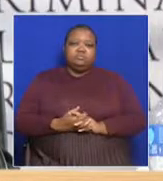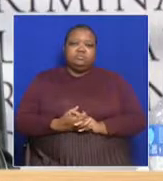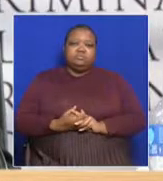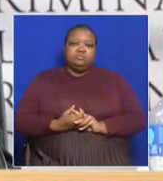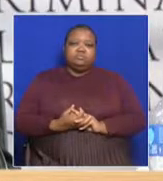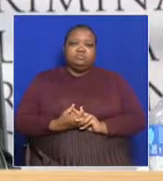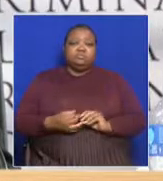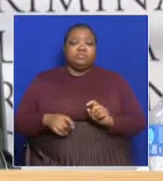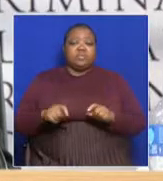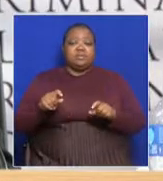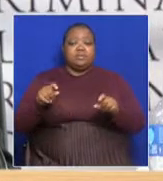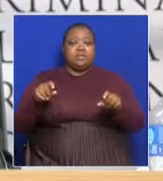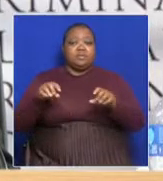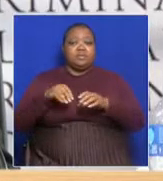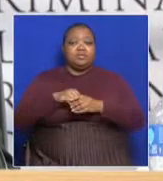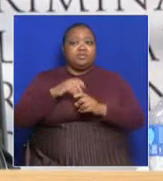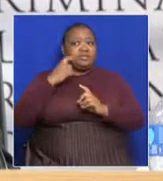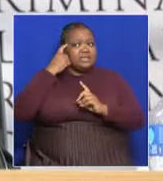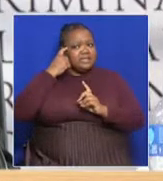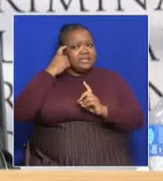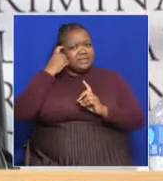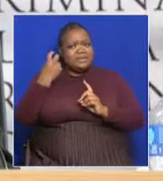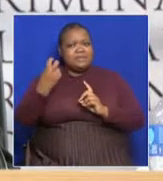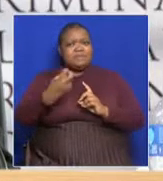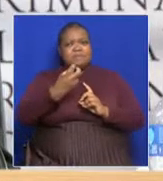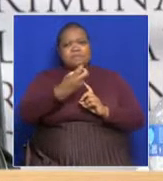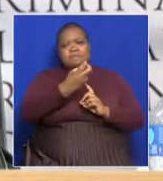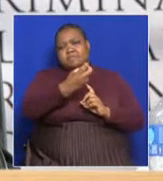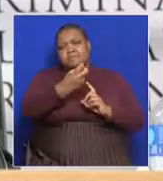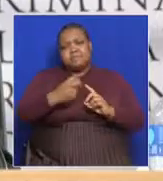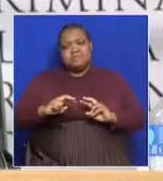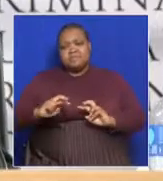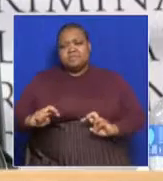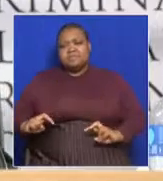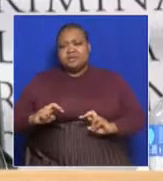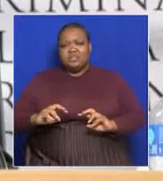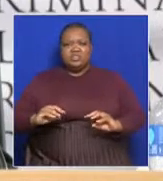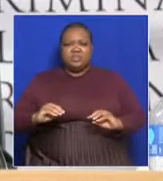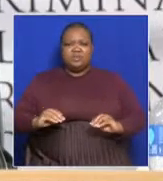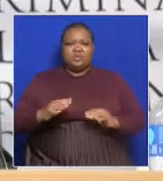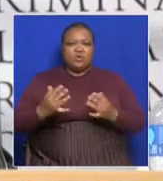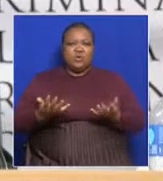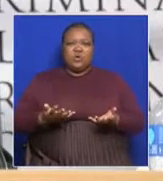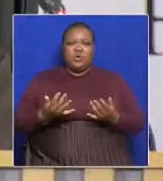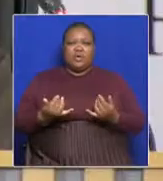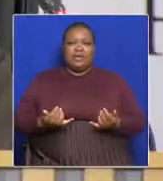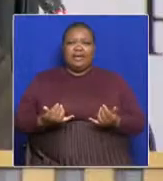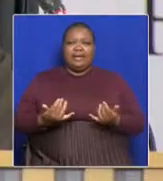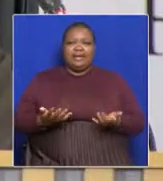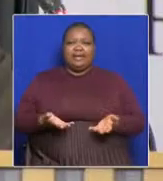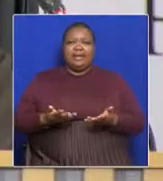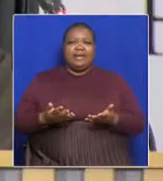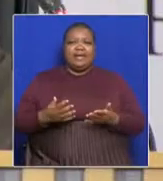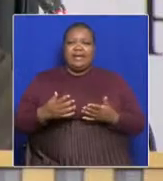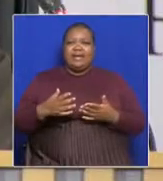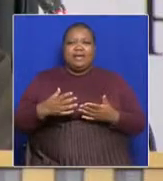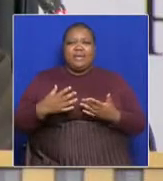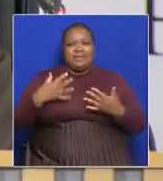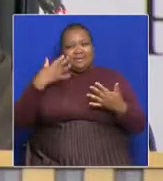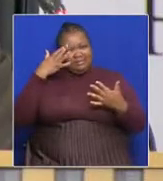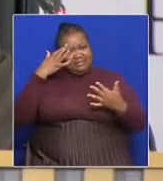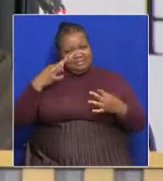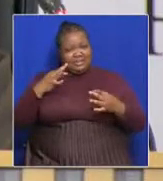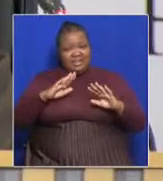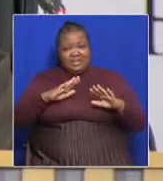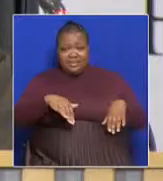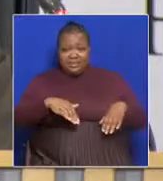or suspects associated with these drugs? Or you don't even bother anymore because it's Ripon? rip-off? No, the investigation was headed nowhere,